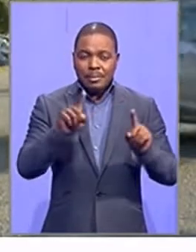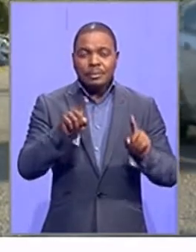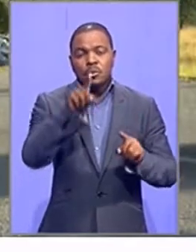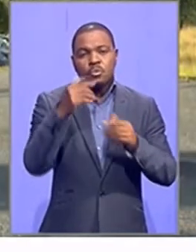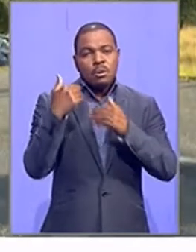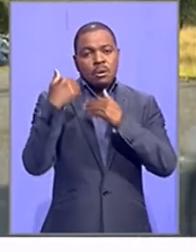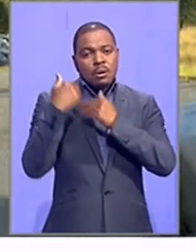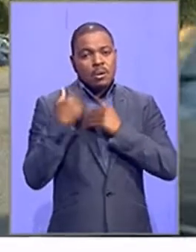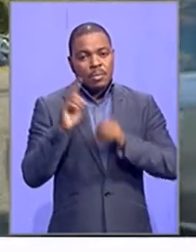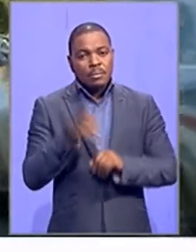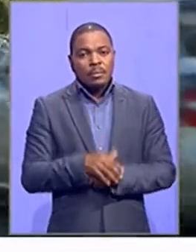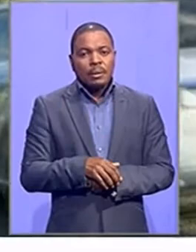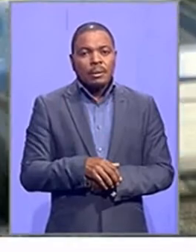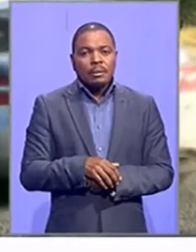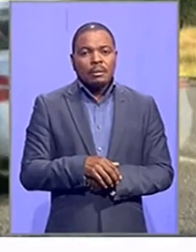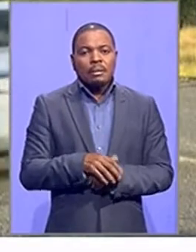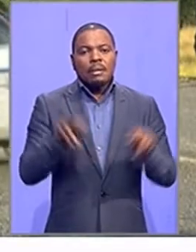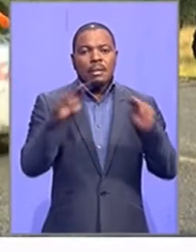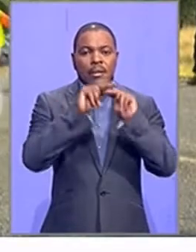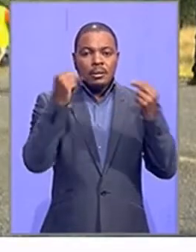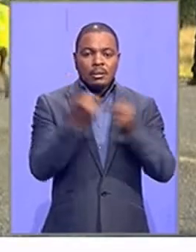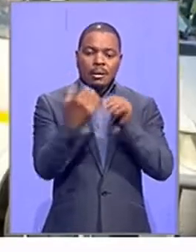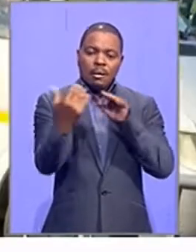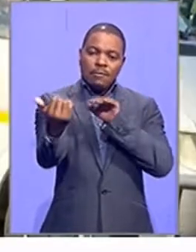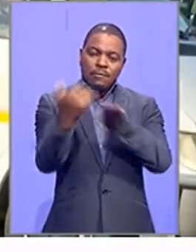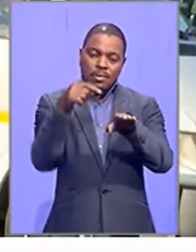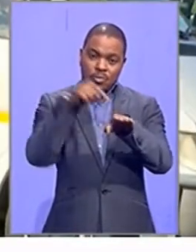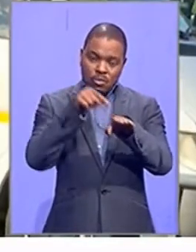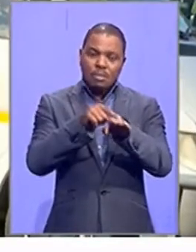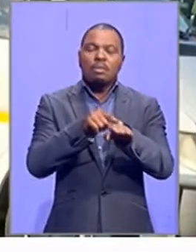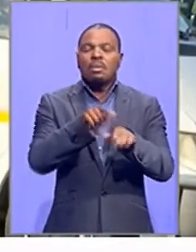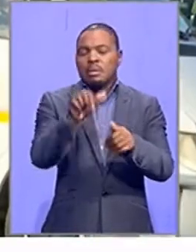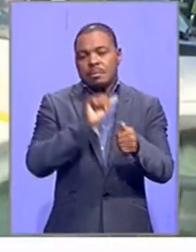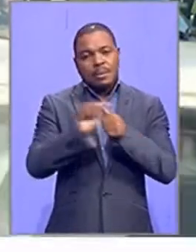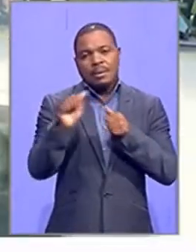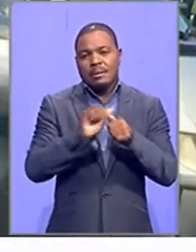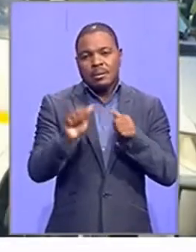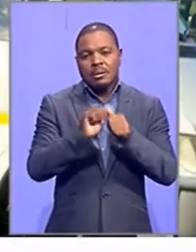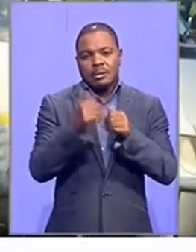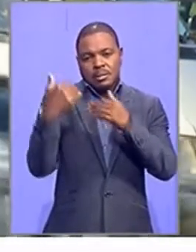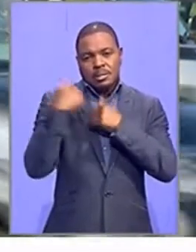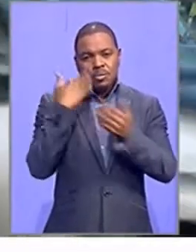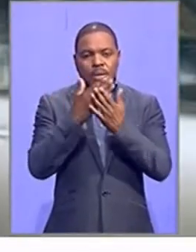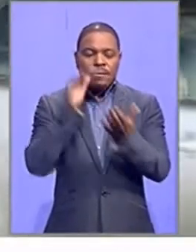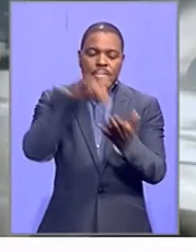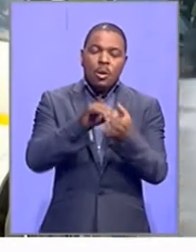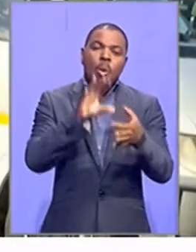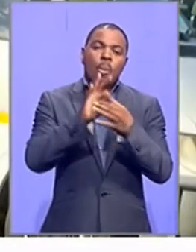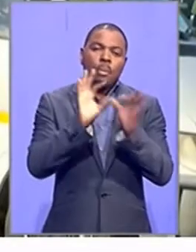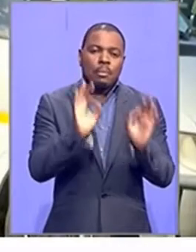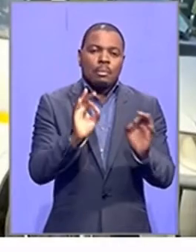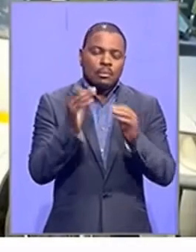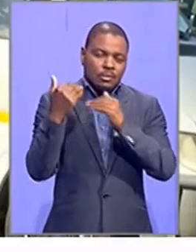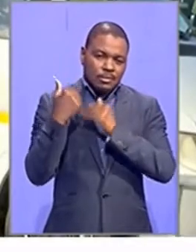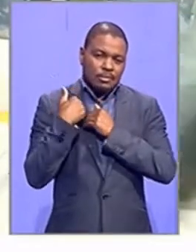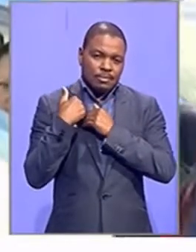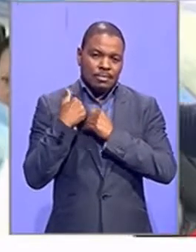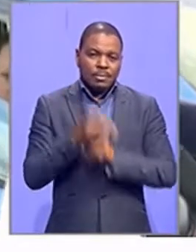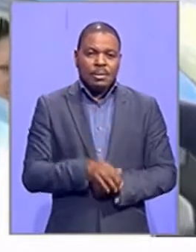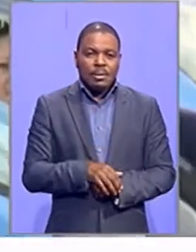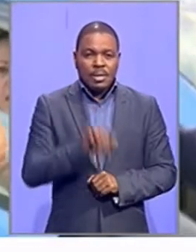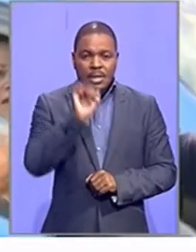on the main national routes to not tila e safe tla ba kenyang malapeng ka ba le safe ha